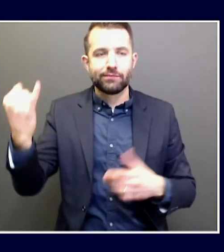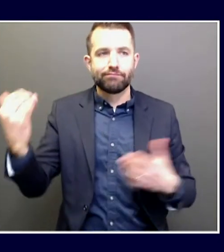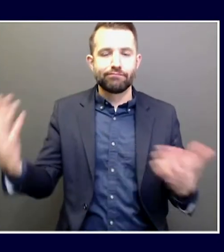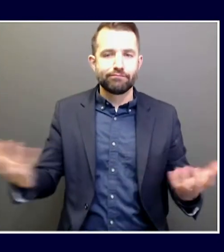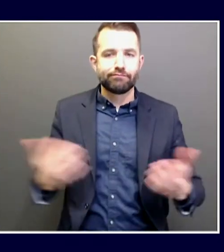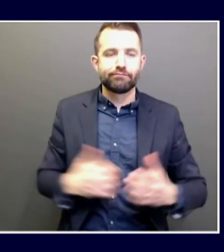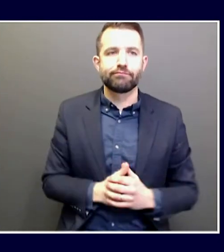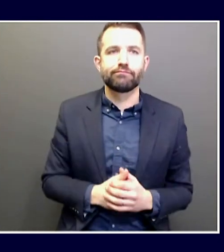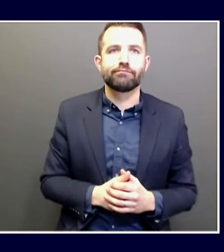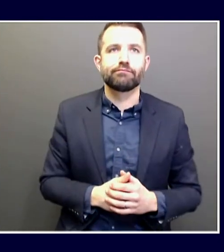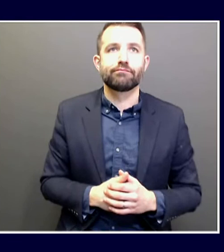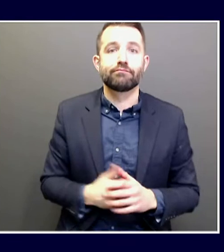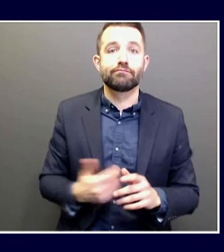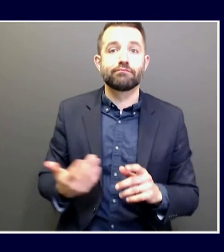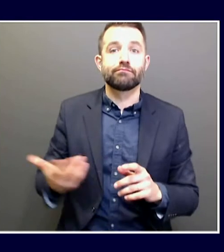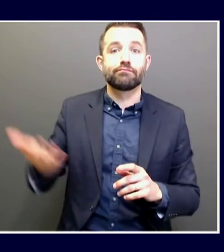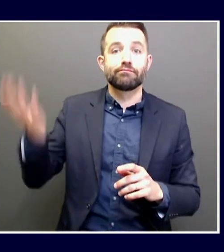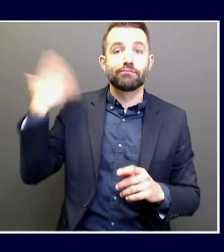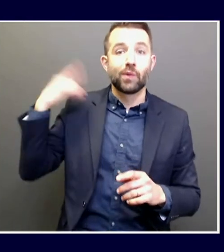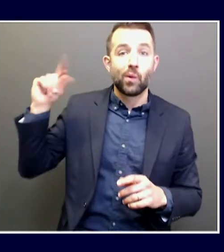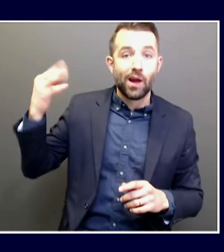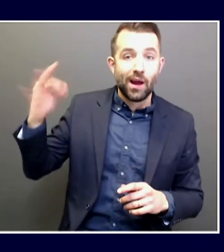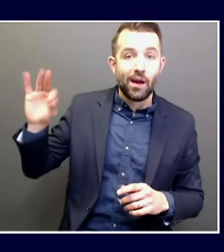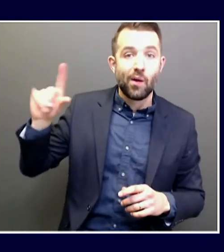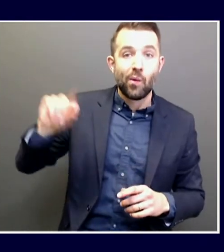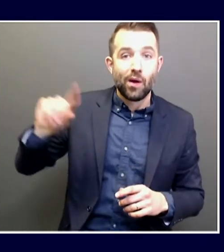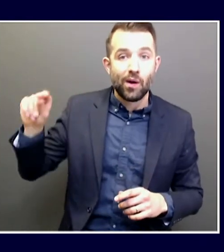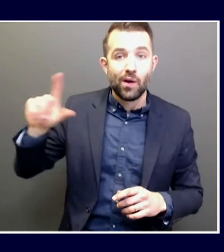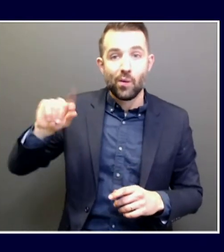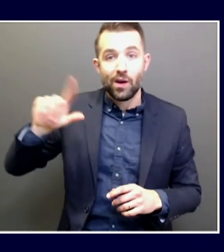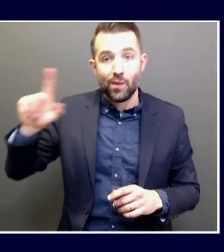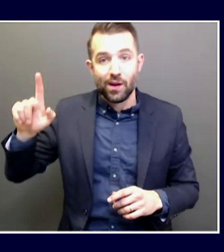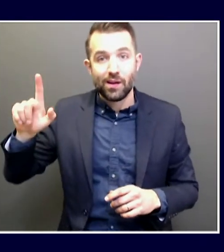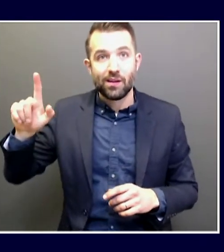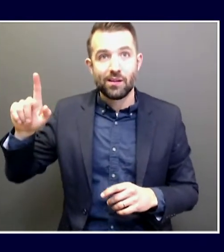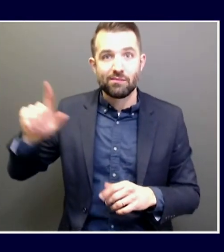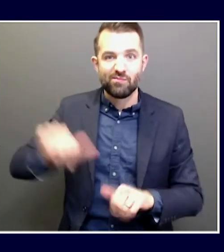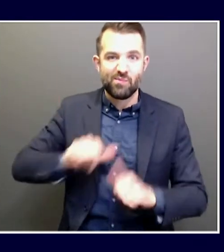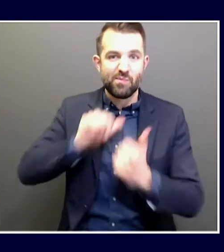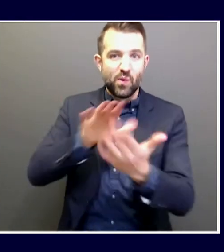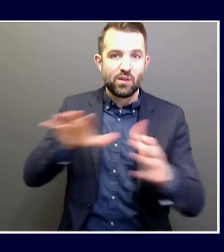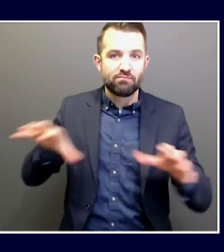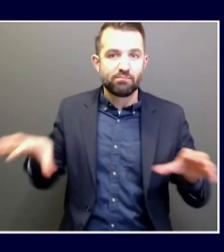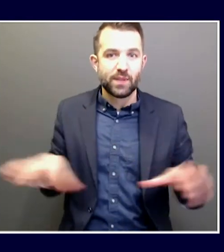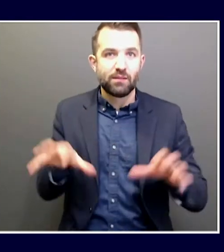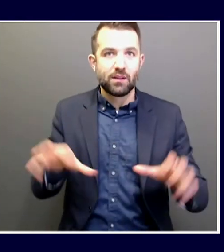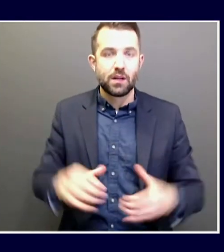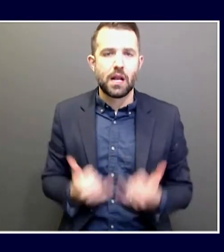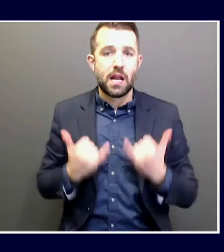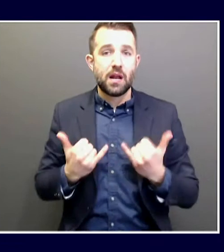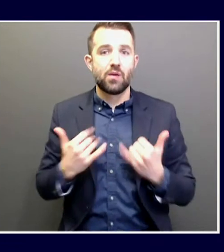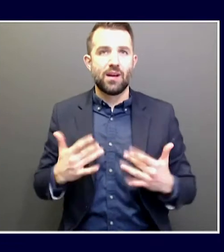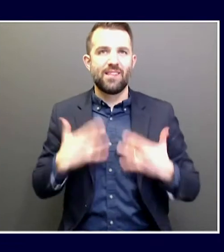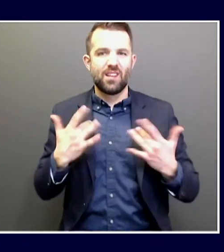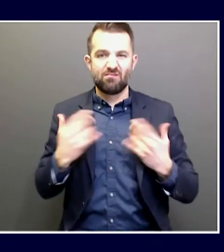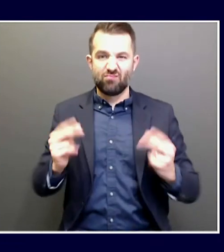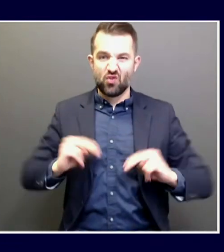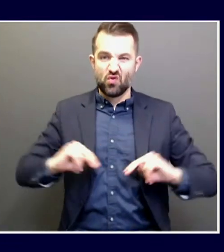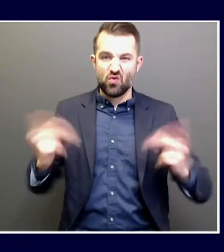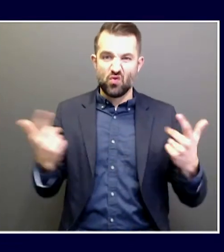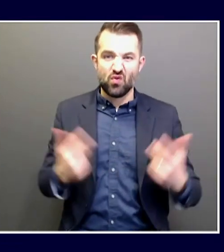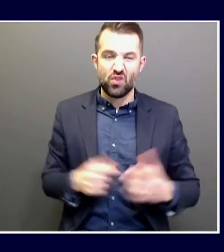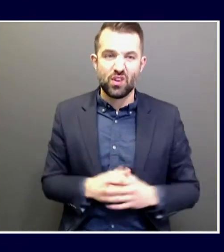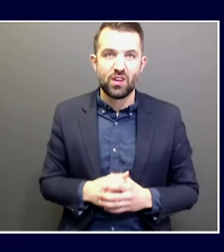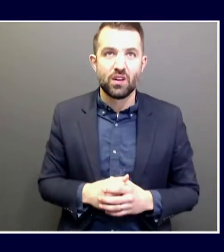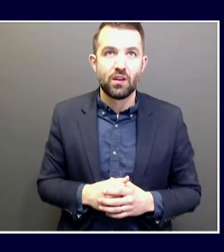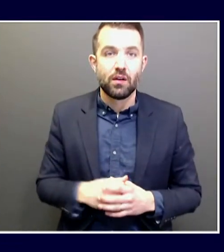effective against it now? I'm thinking specifically about, that 6 foot of distance, kind of guideline that we went by at the